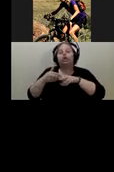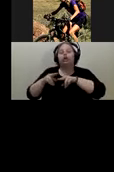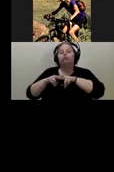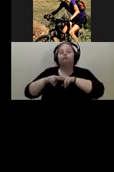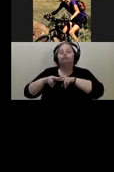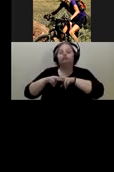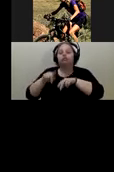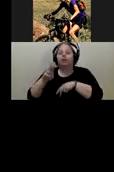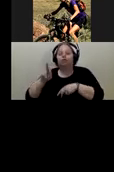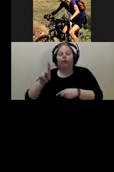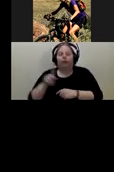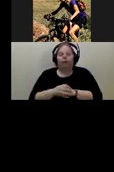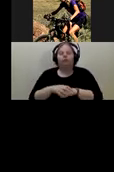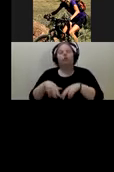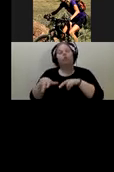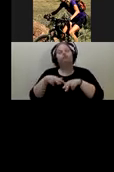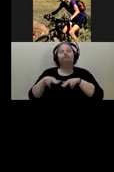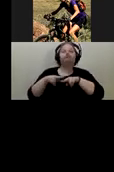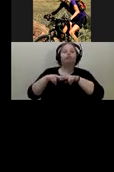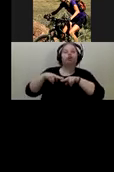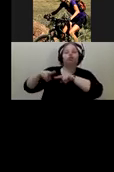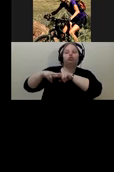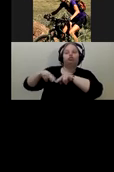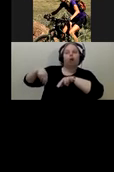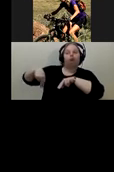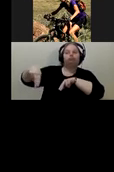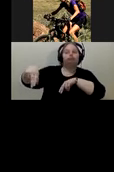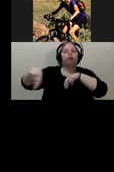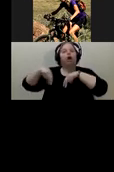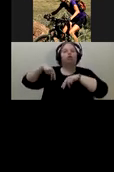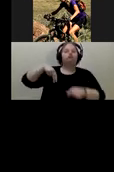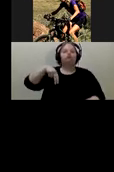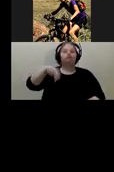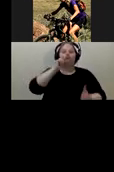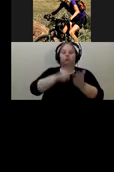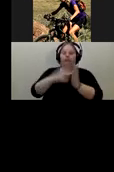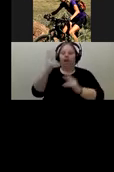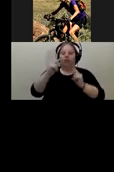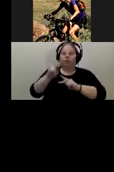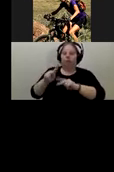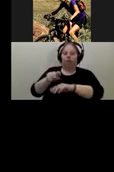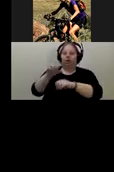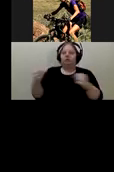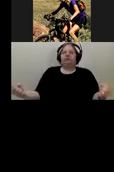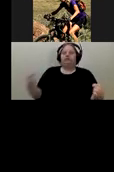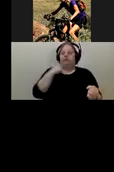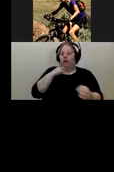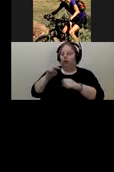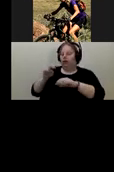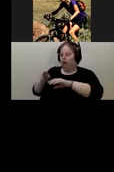train track. So you're walking near a train track when you notice five people tied to it in a row. In the